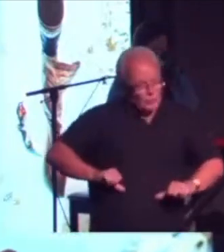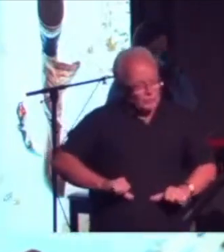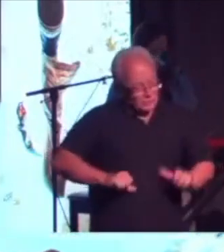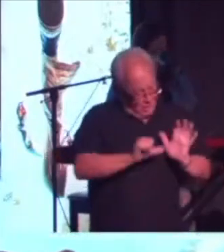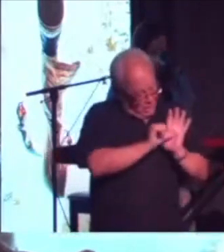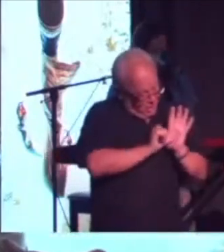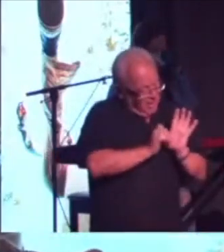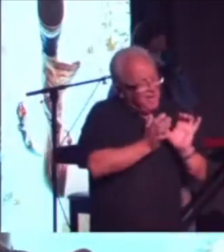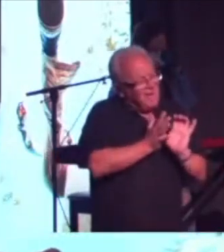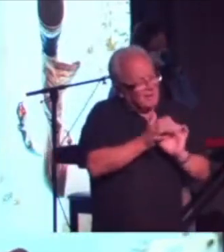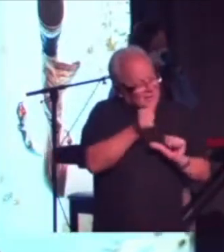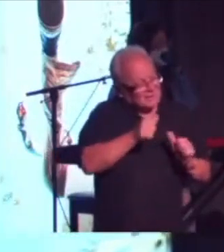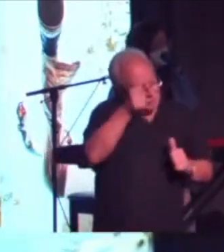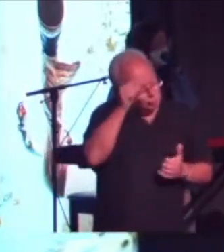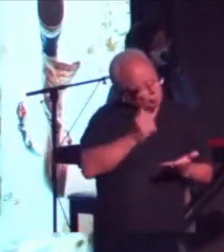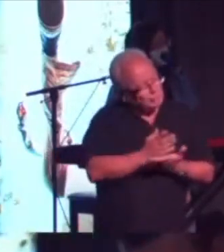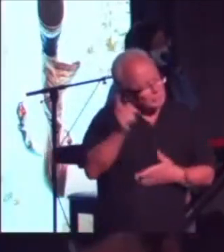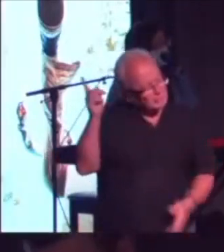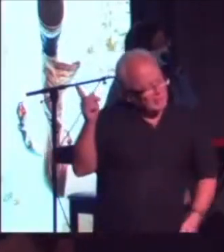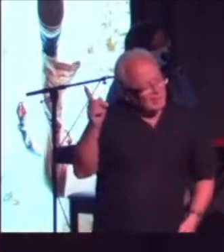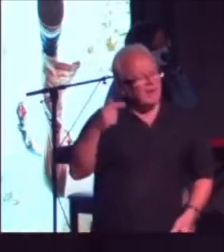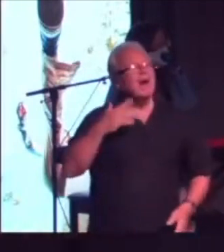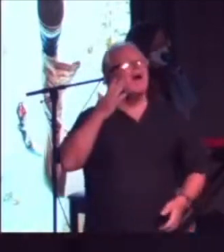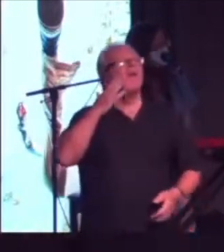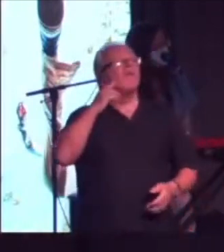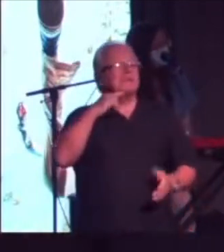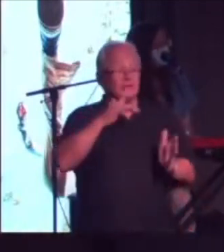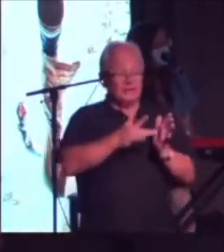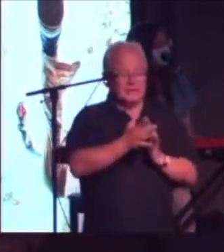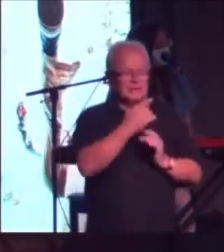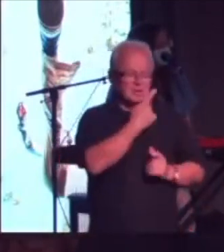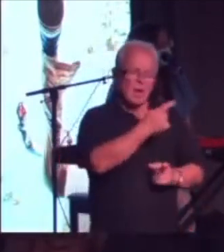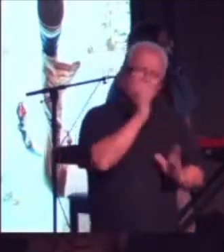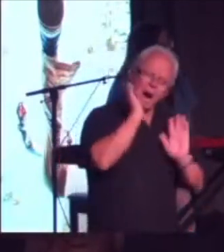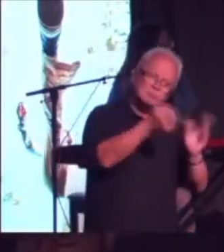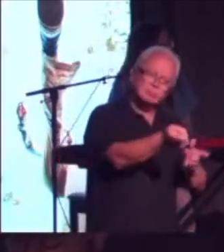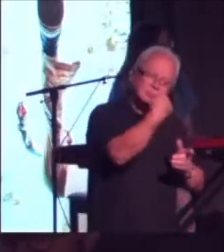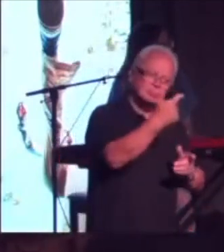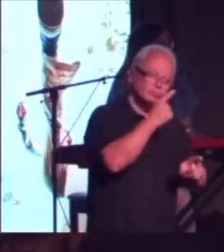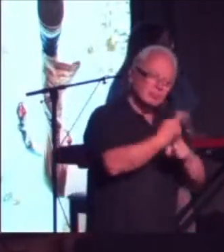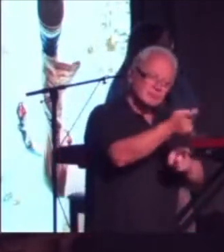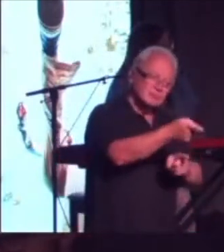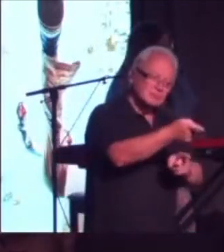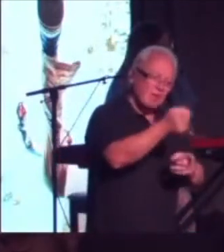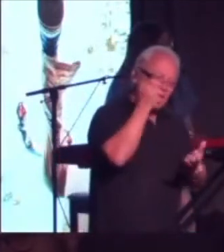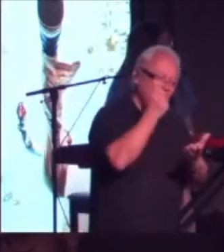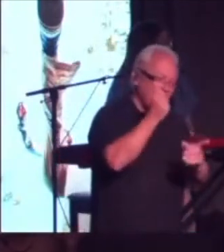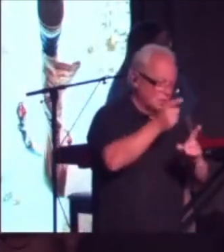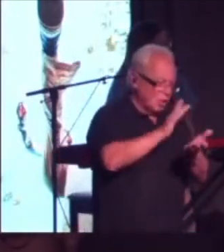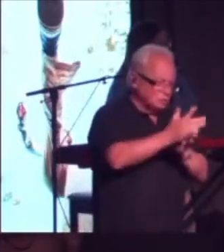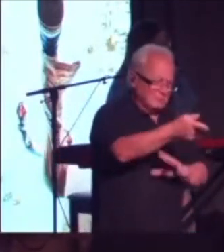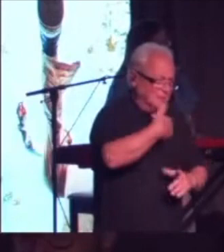When he corrects us for our benefit. He says, when I correct a prune, why do I do it? So that you'll bear more fruit. It's